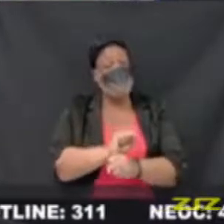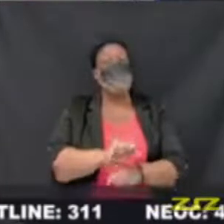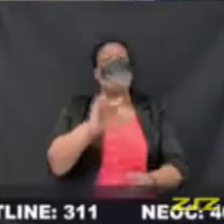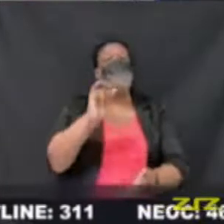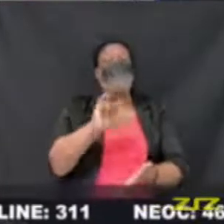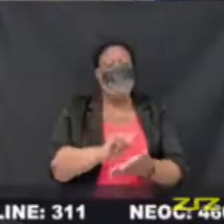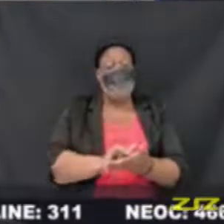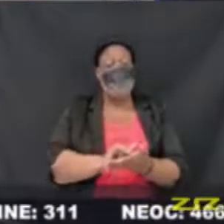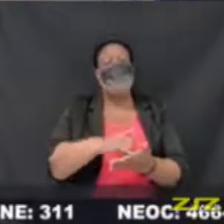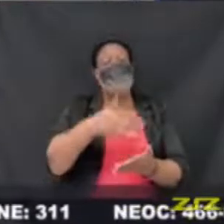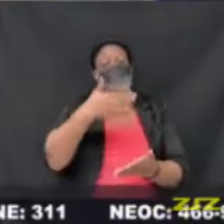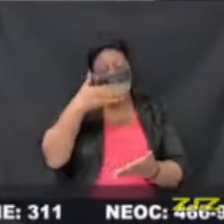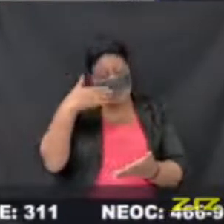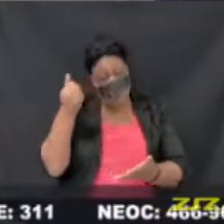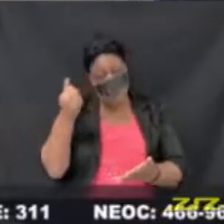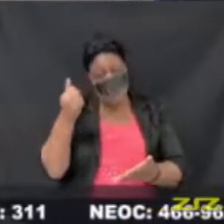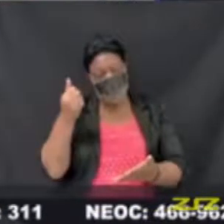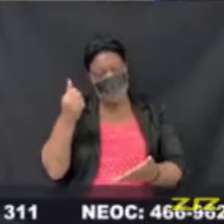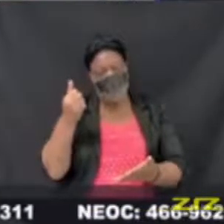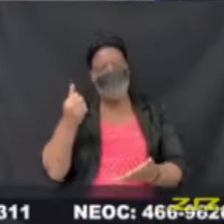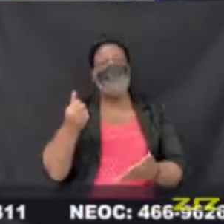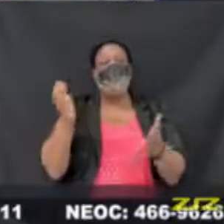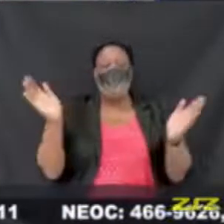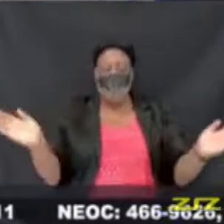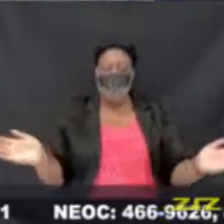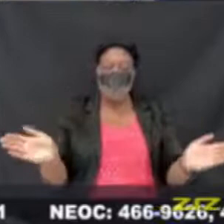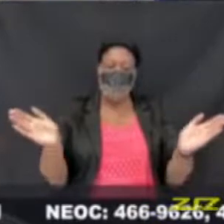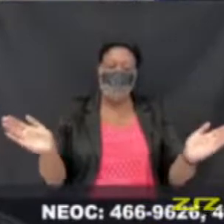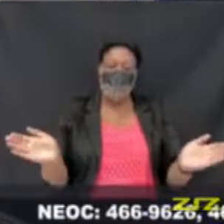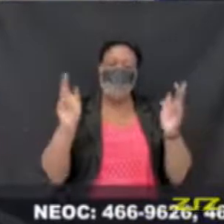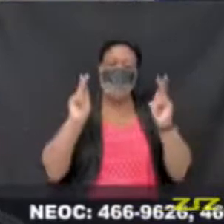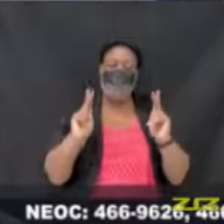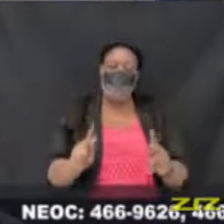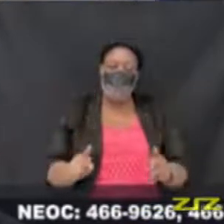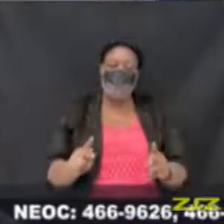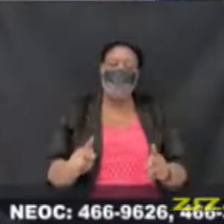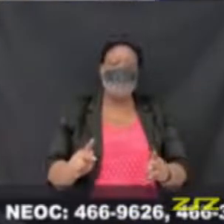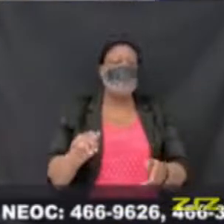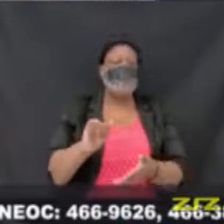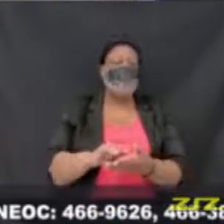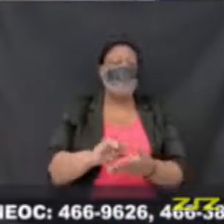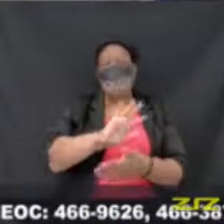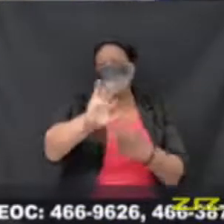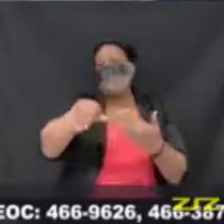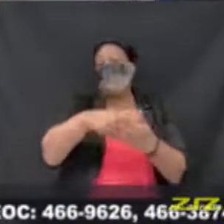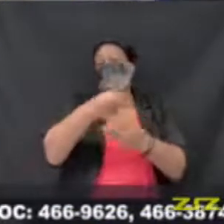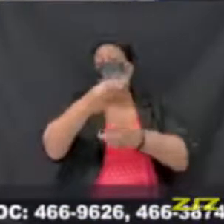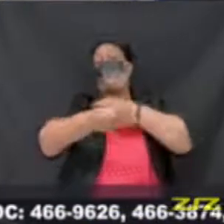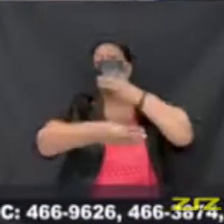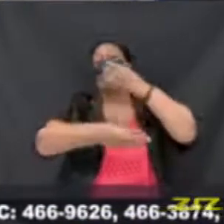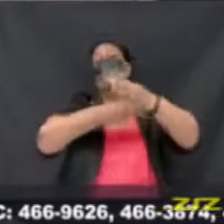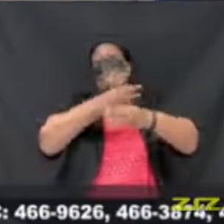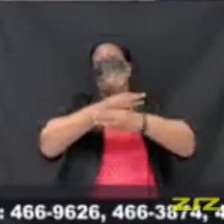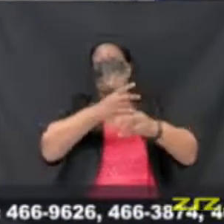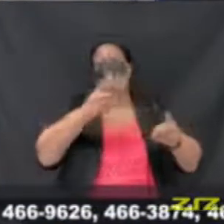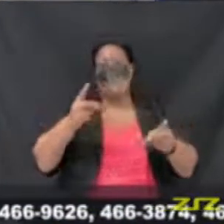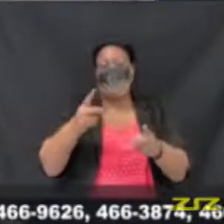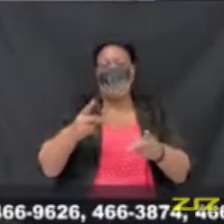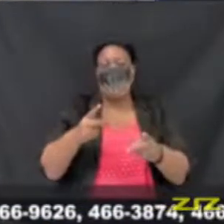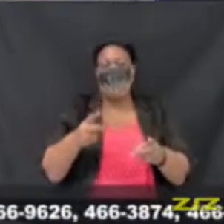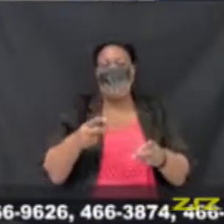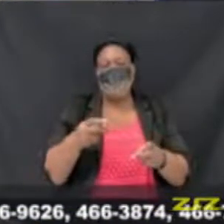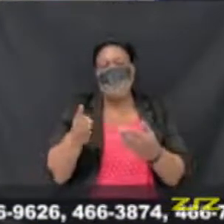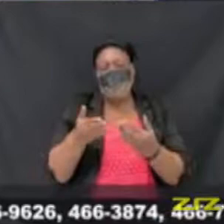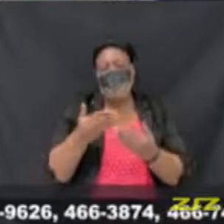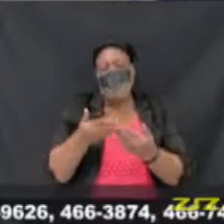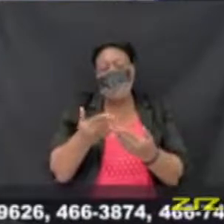and these are the public health measures being employed regionally and internationally. They may seem simple and